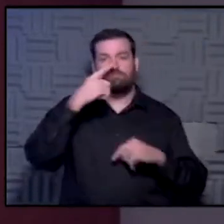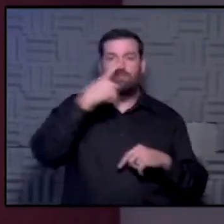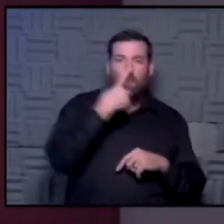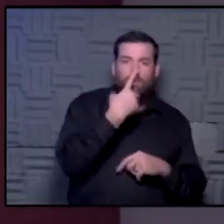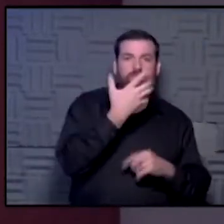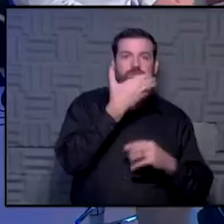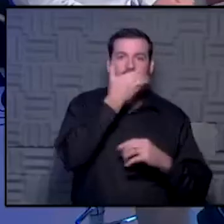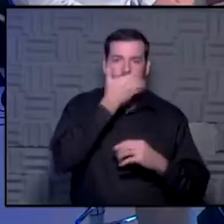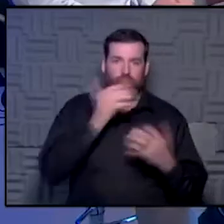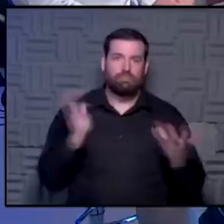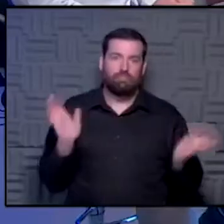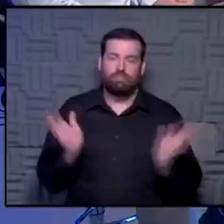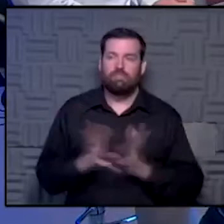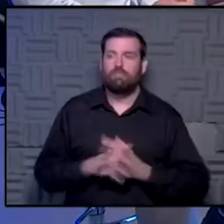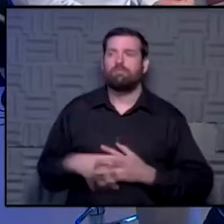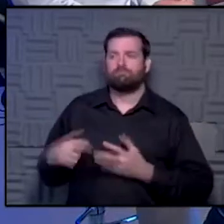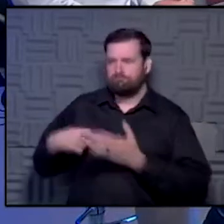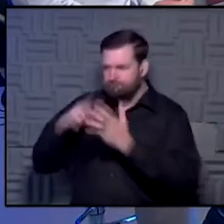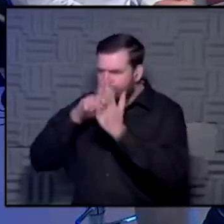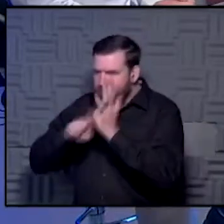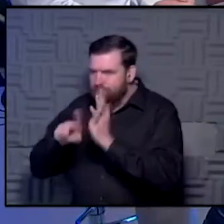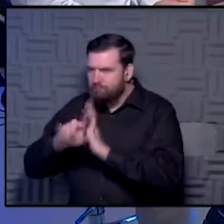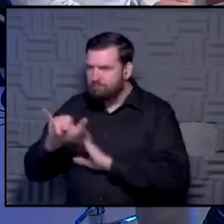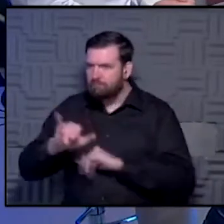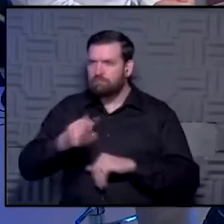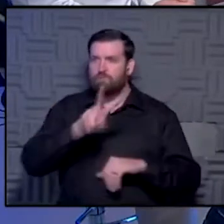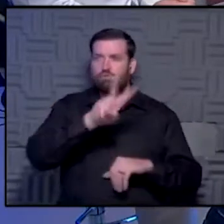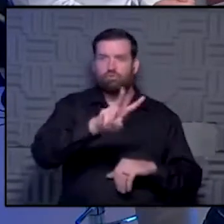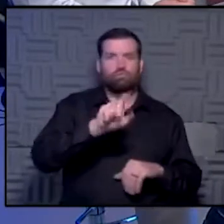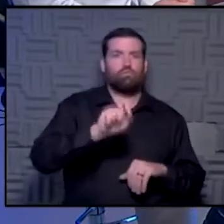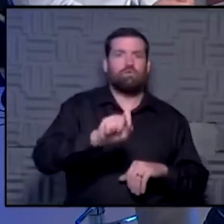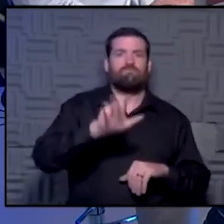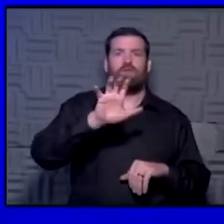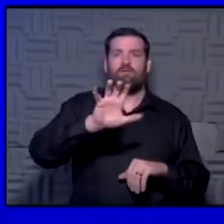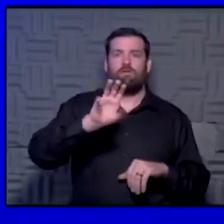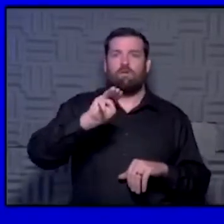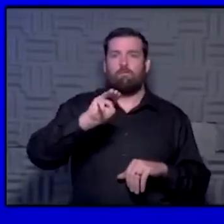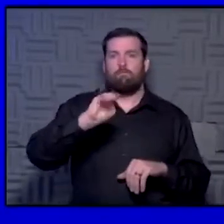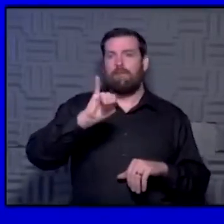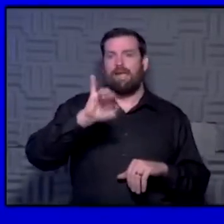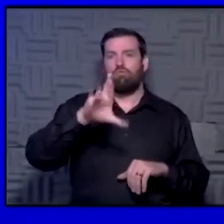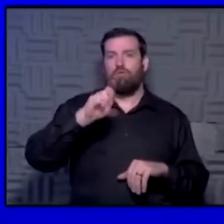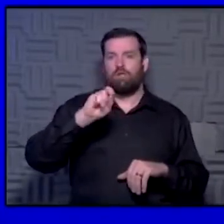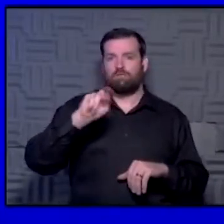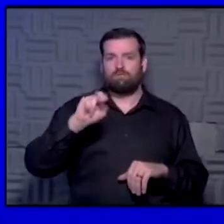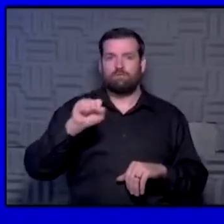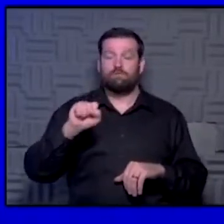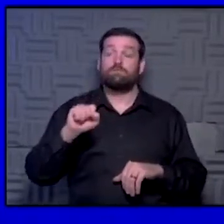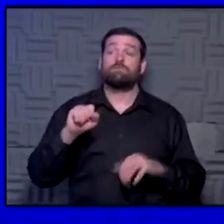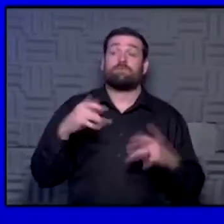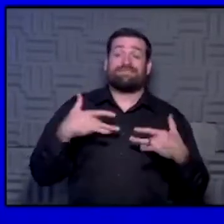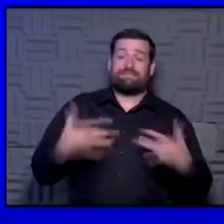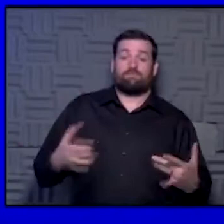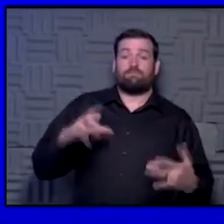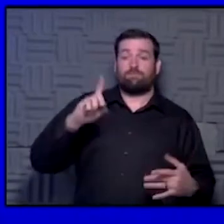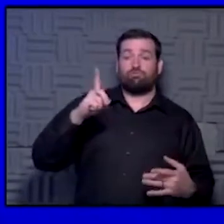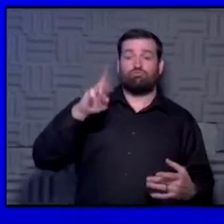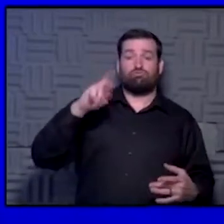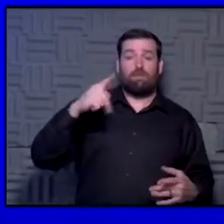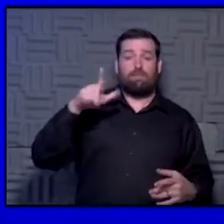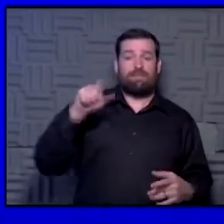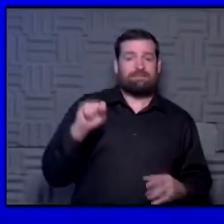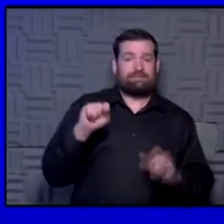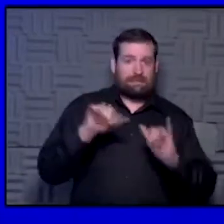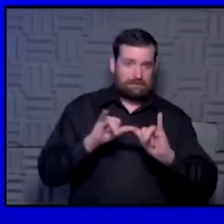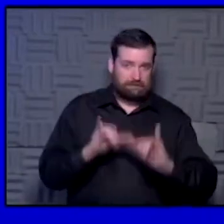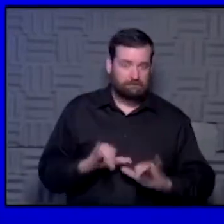mucous membranes. And I was looking it up too. So it's 2.5 microns. So we know droplet sizes. For the most part, the majority